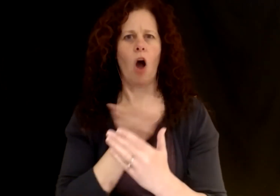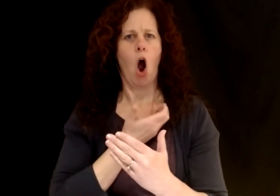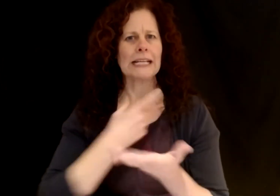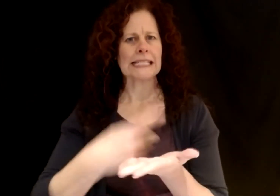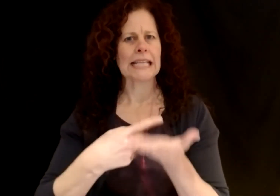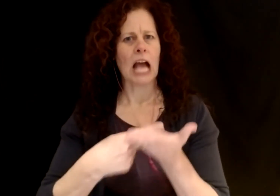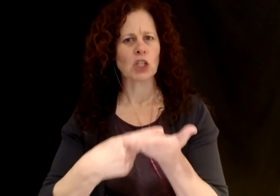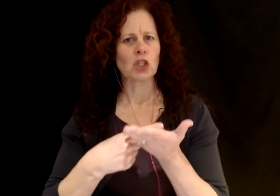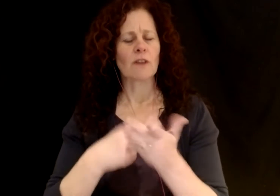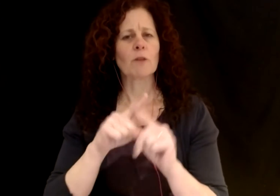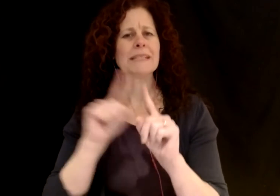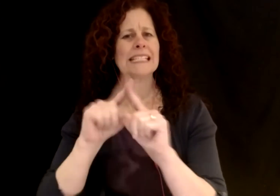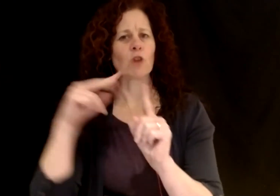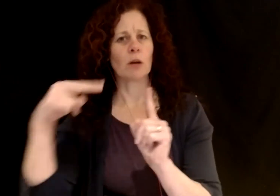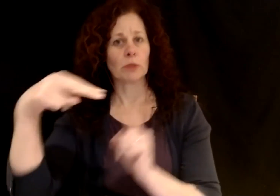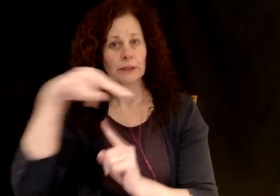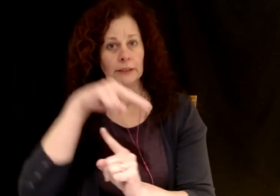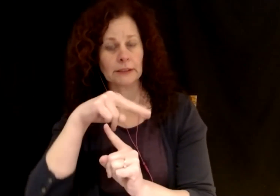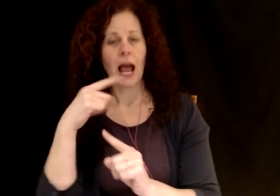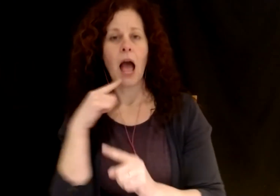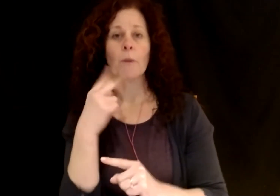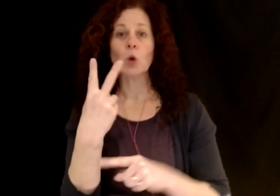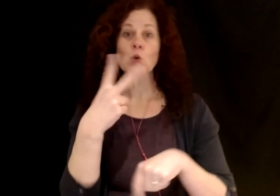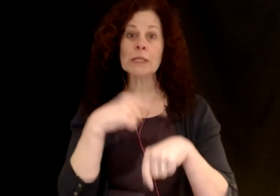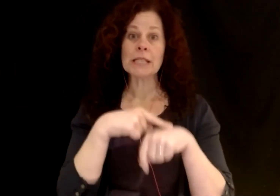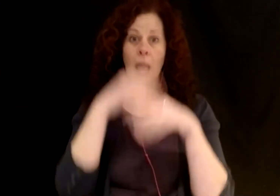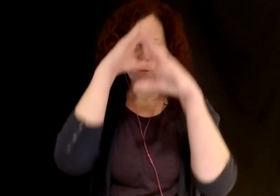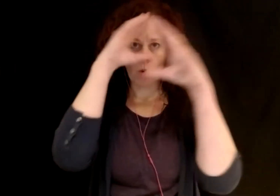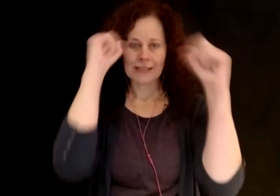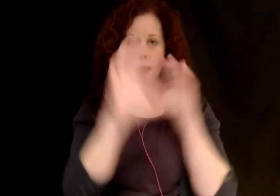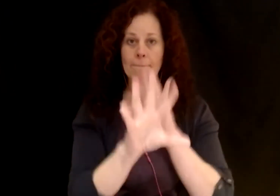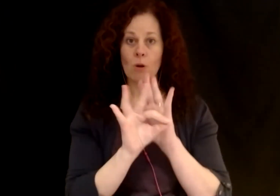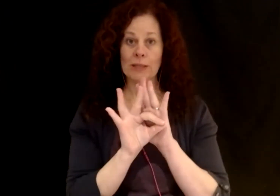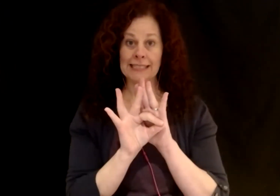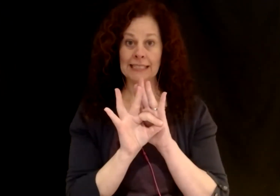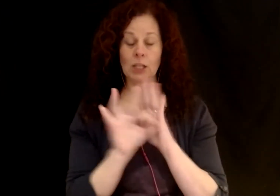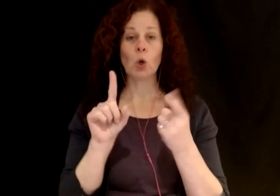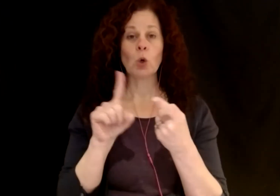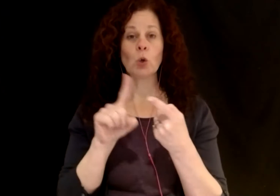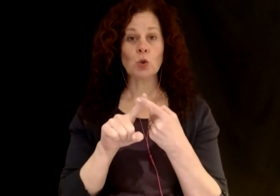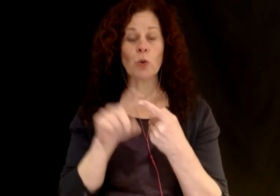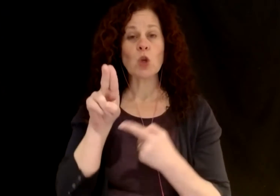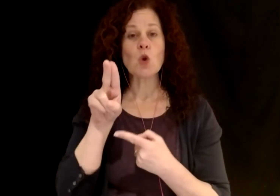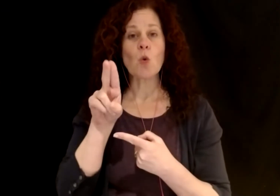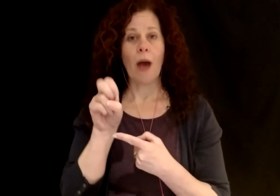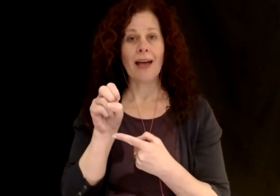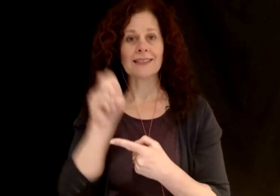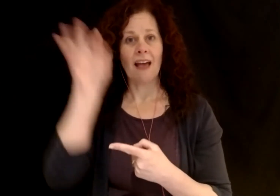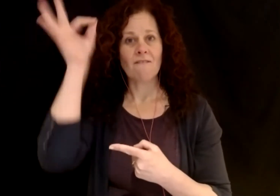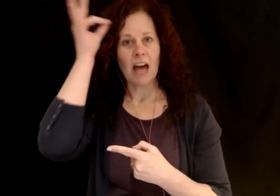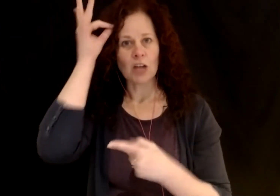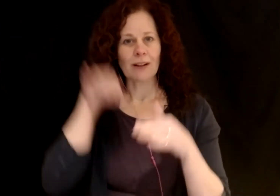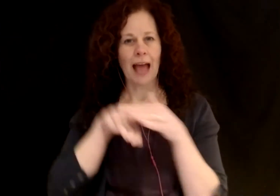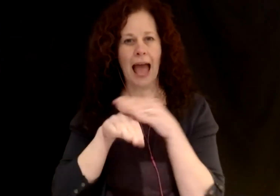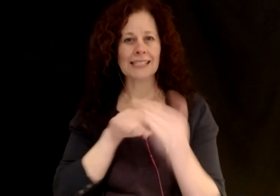am a two-time presidential appointee to the U.S. Federal Access Board. I've served now